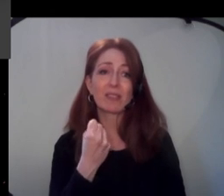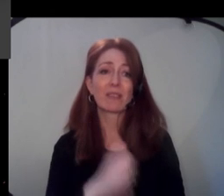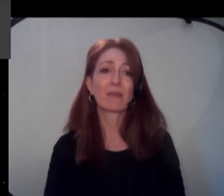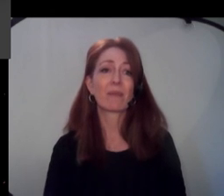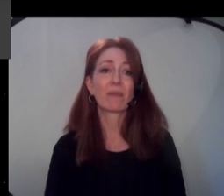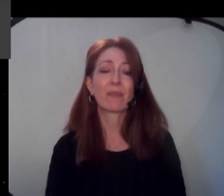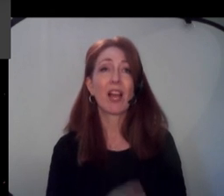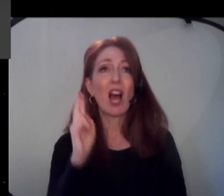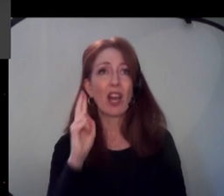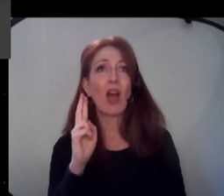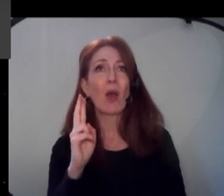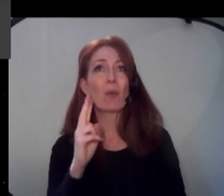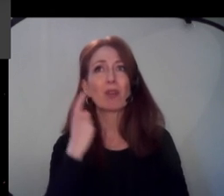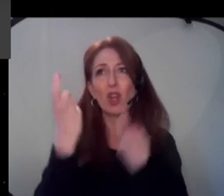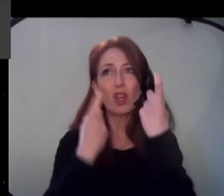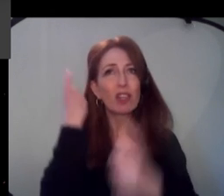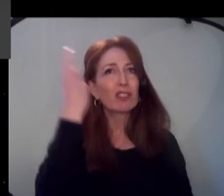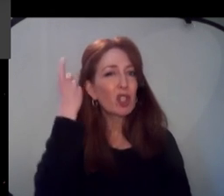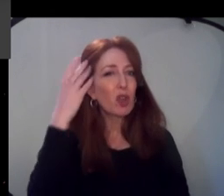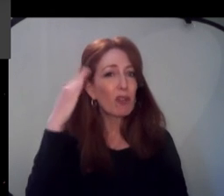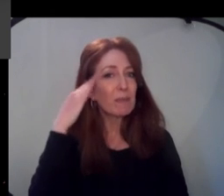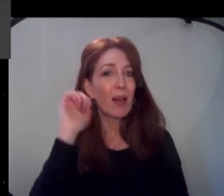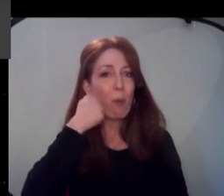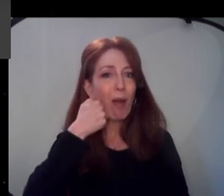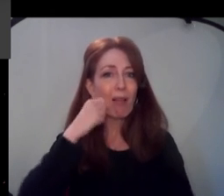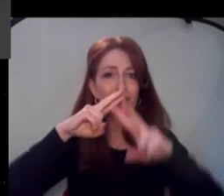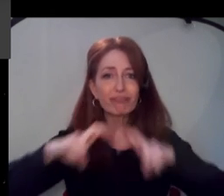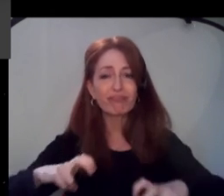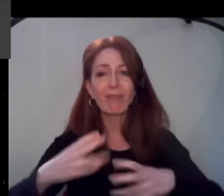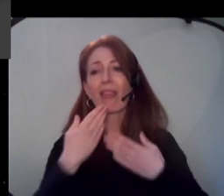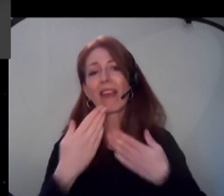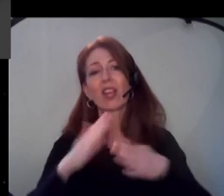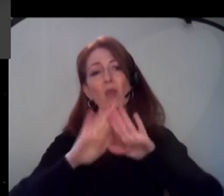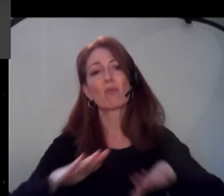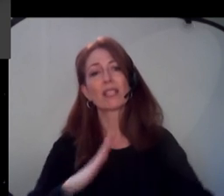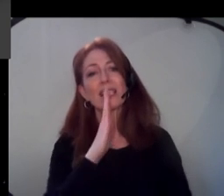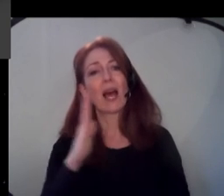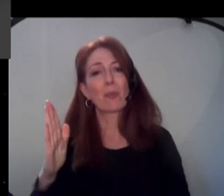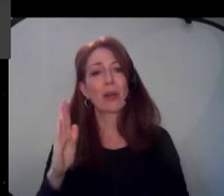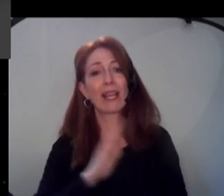some digging around and learning more for themselves. And thanks to the British Library as well and HistFest.